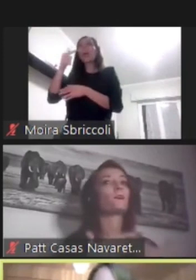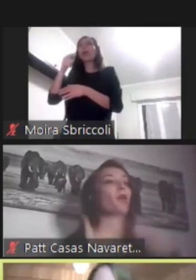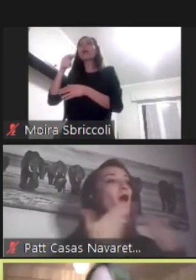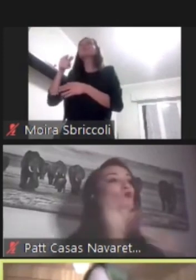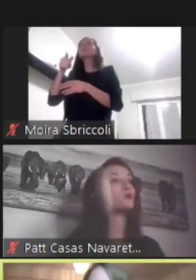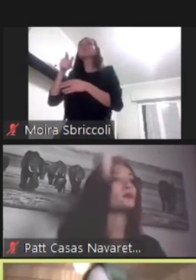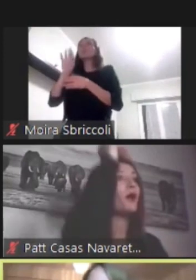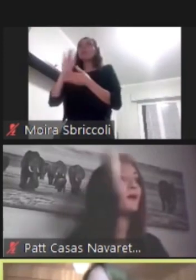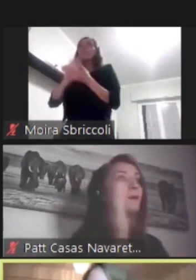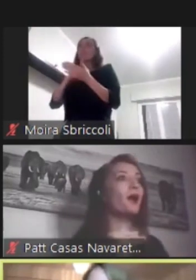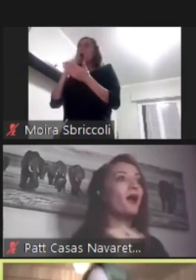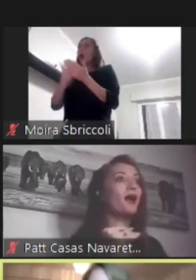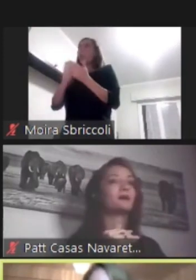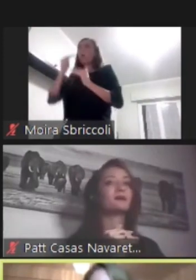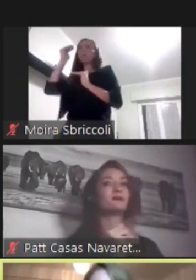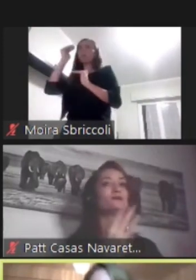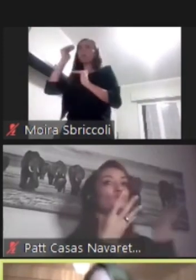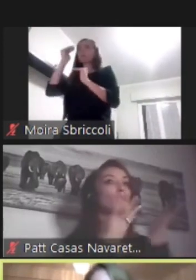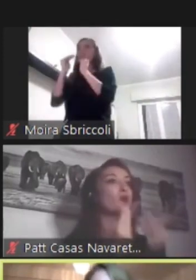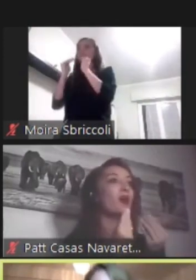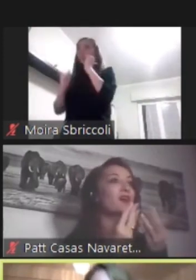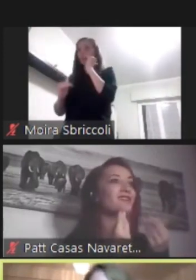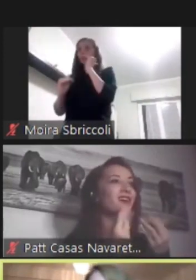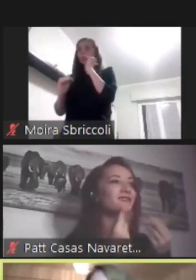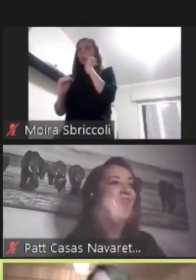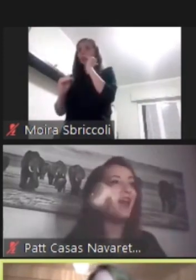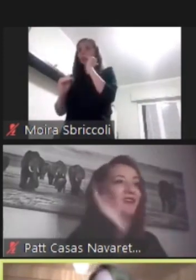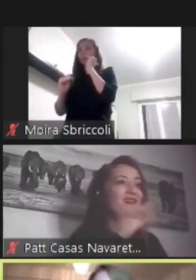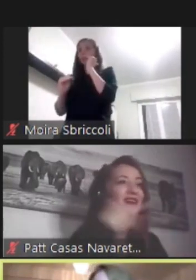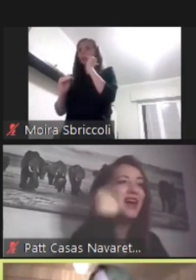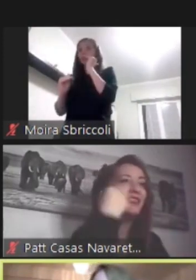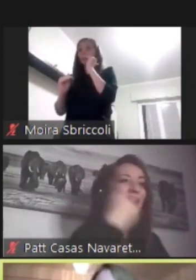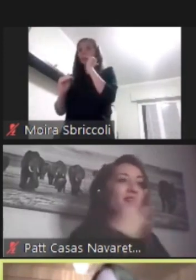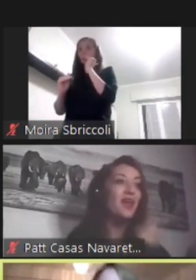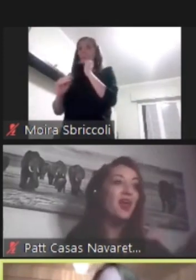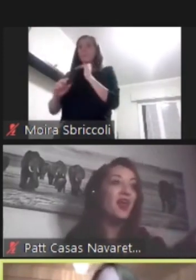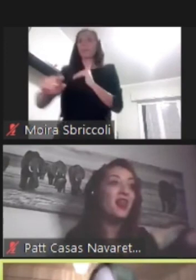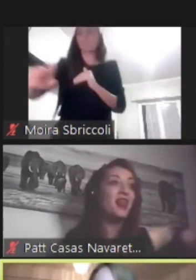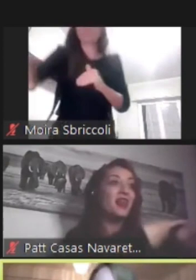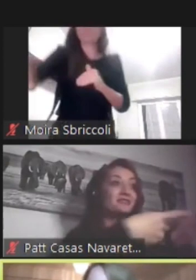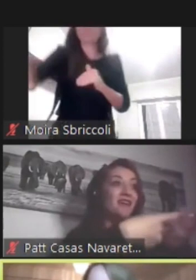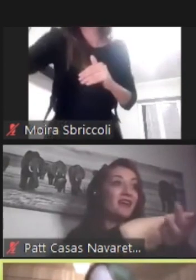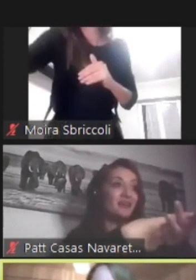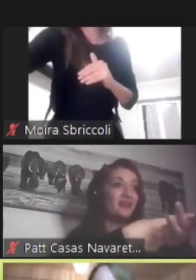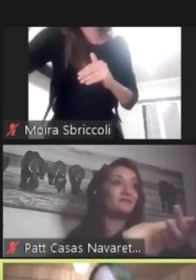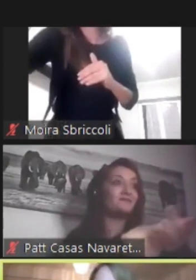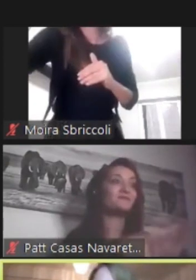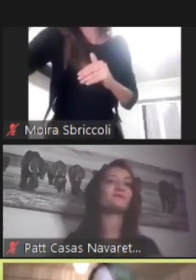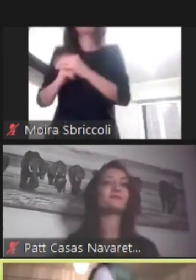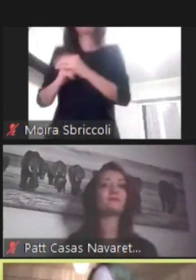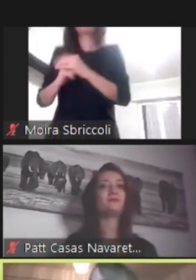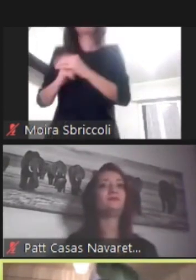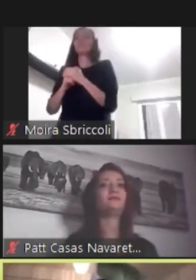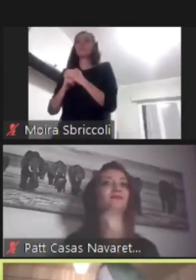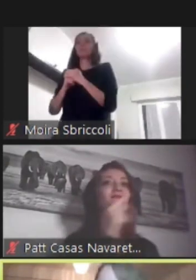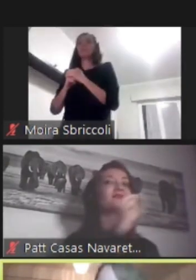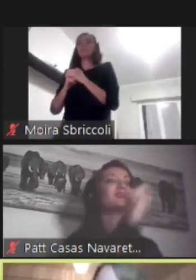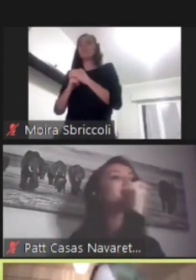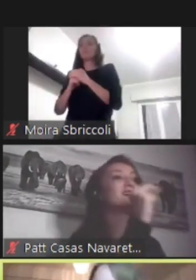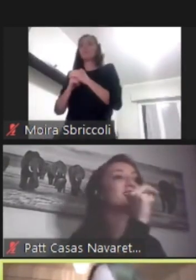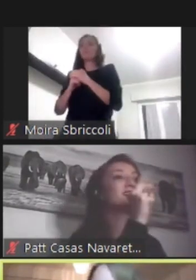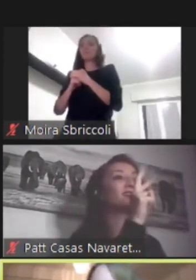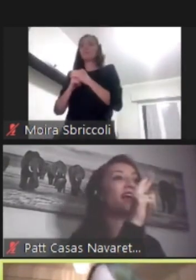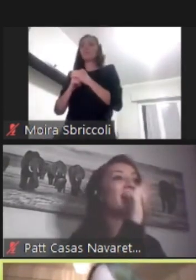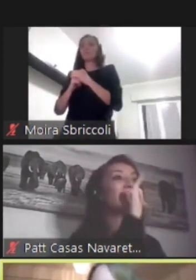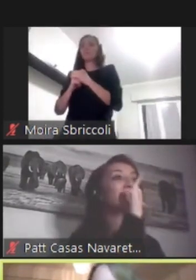good HDL cholesterol. So really, again, fantastic for the circulation. You know, we're